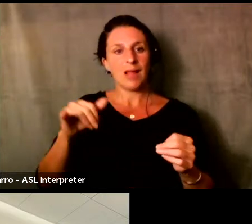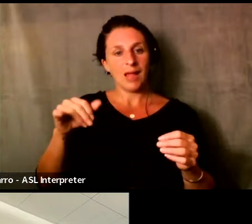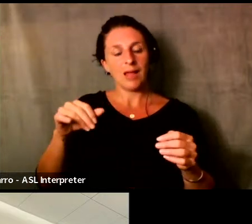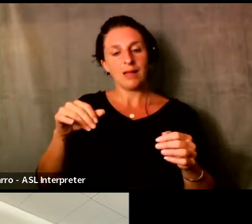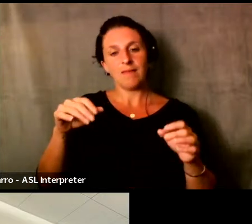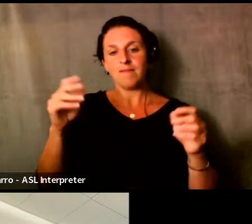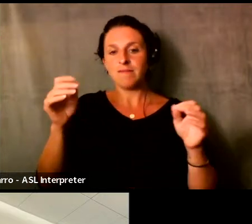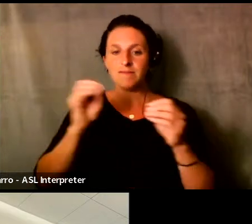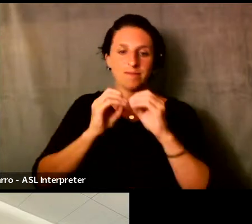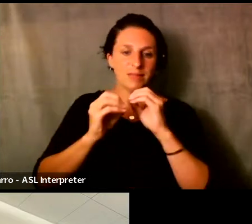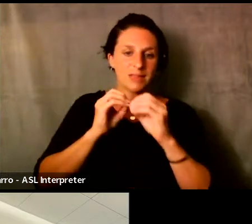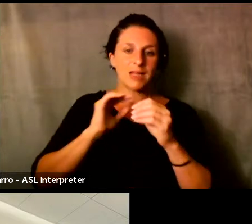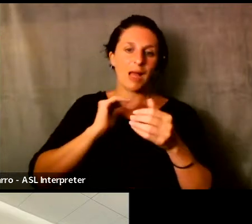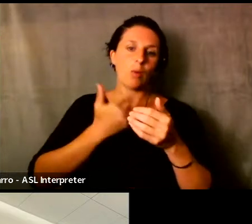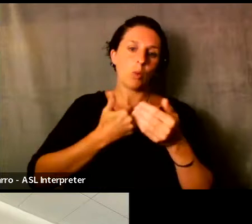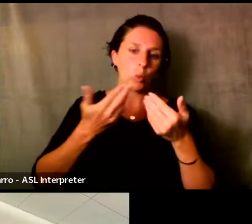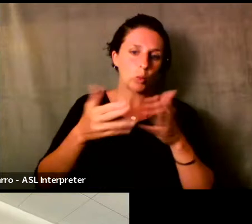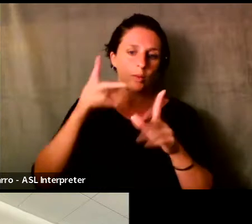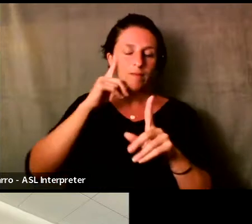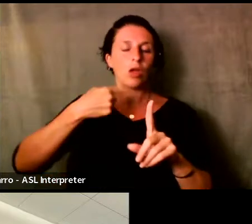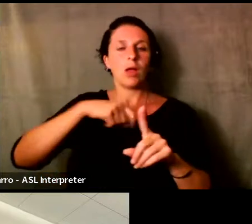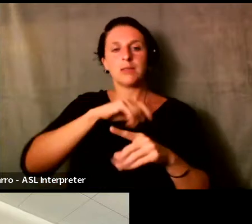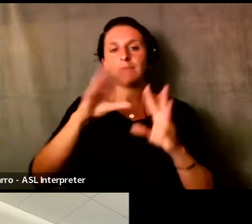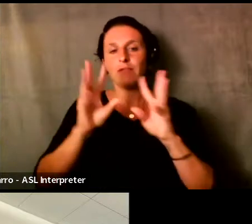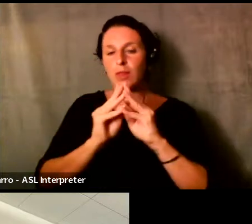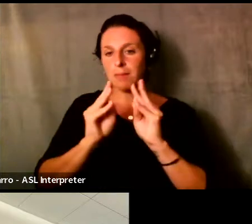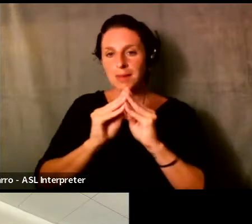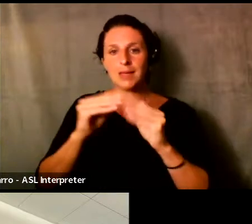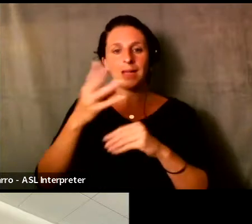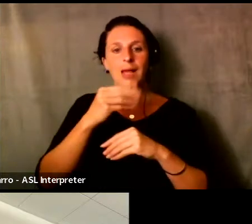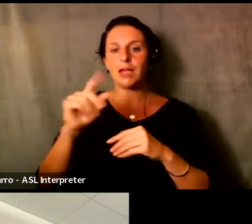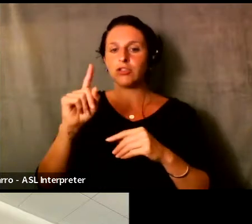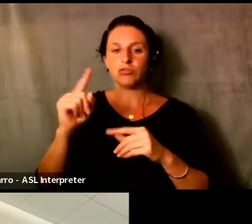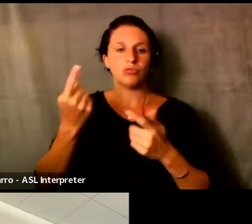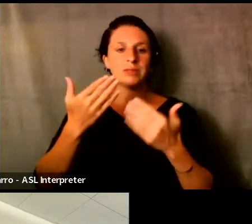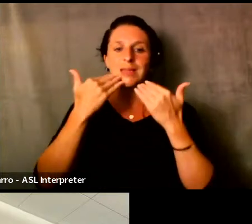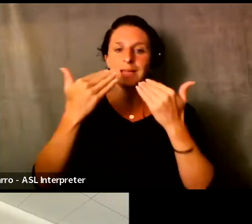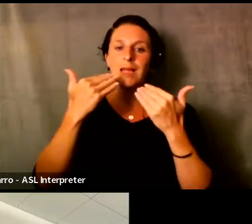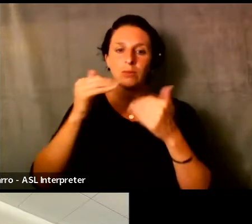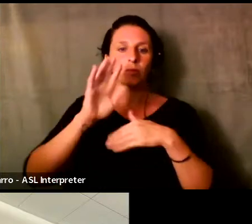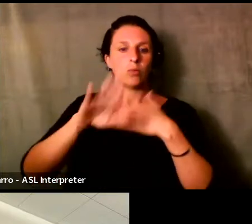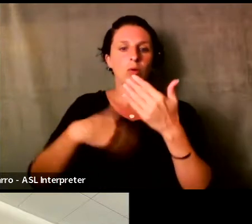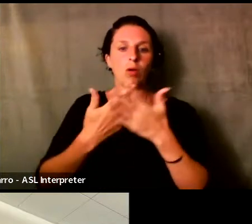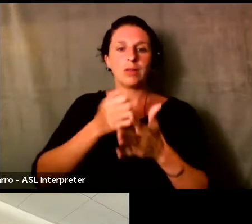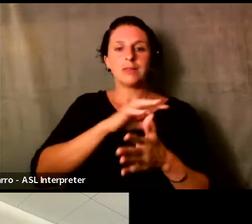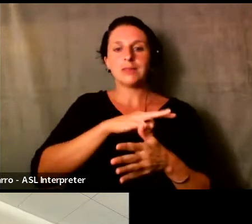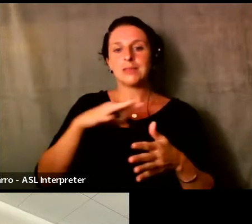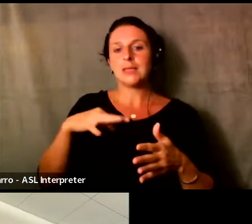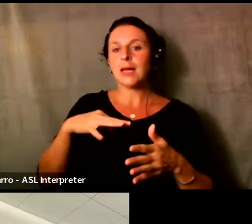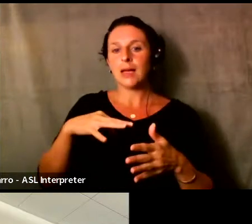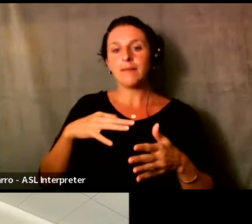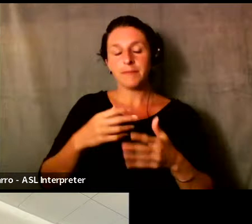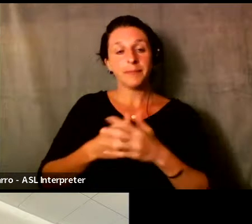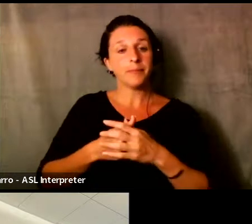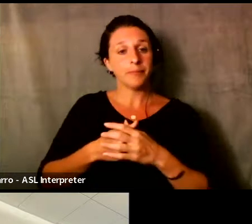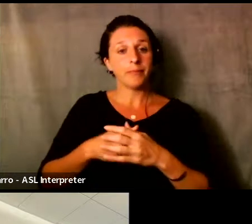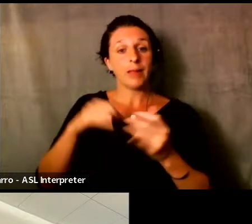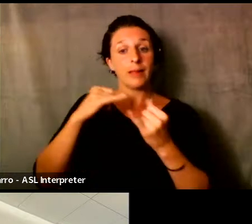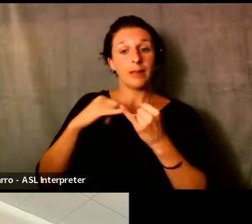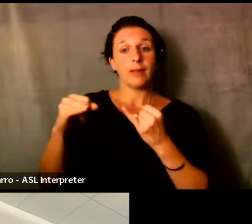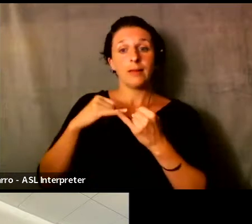us for the meeting, and just thank you to all of our staff. Okay,